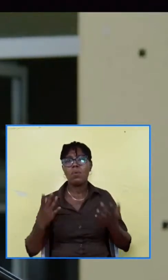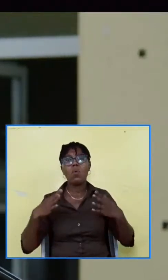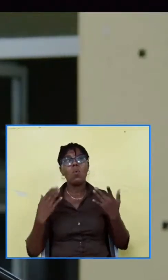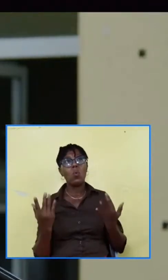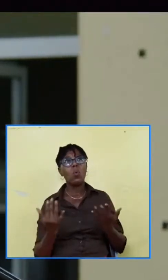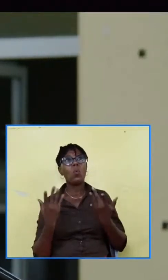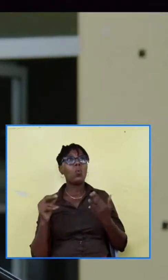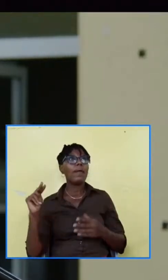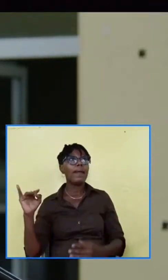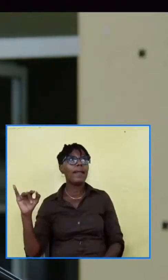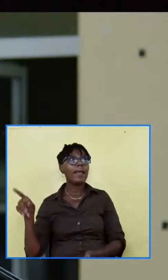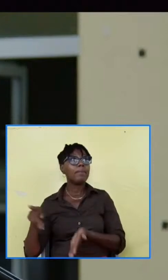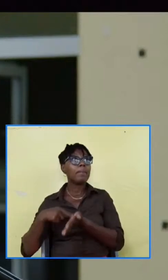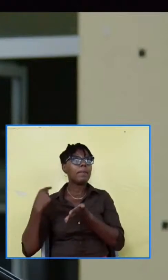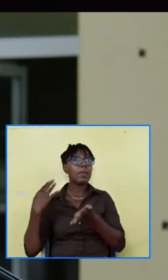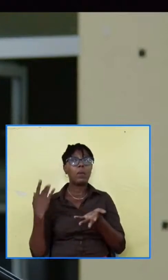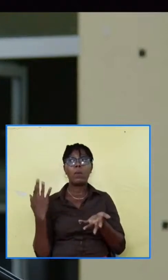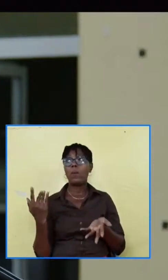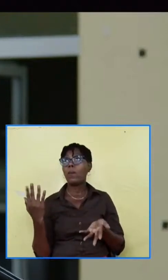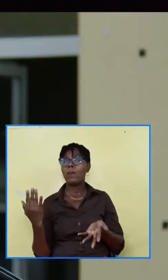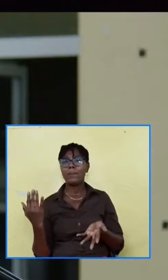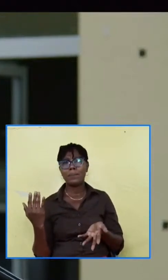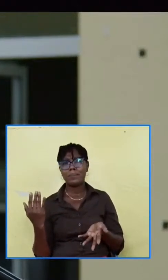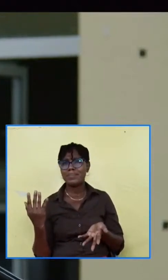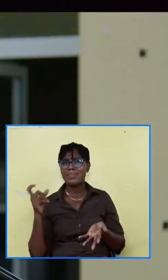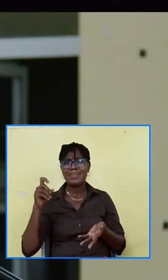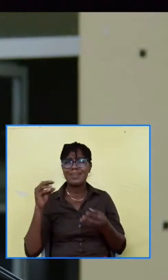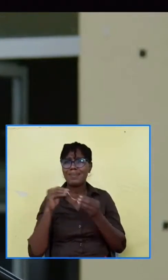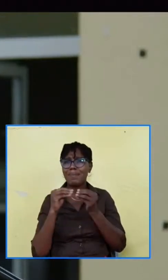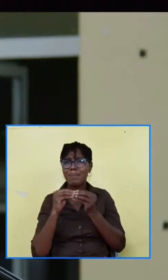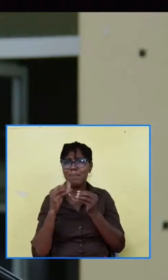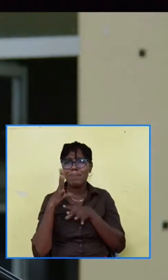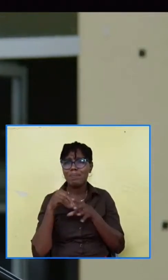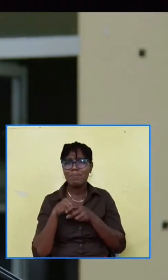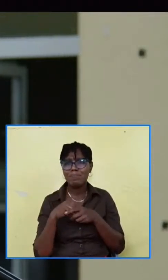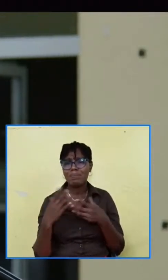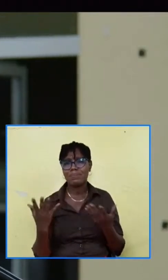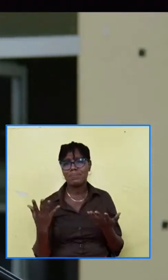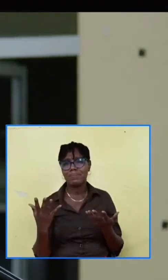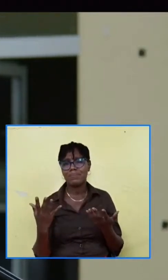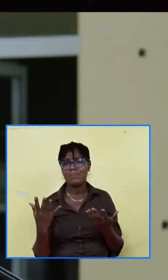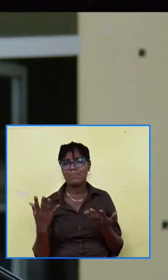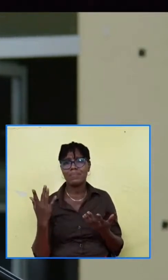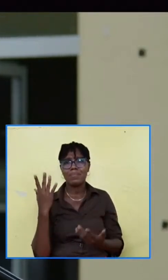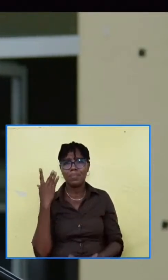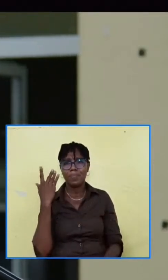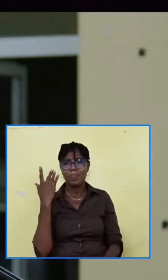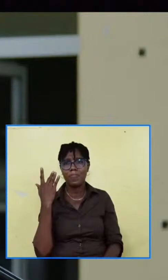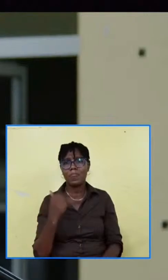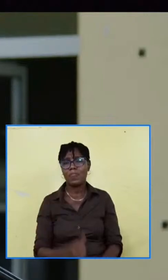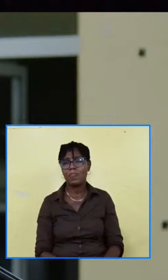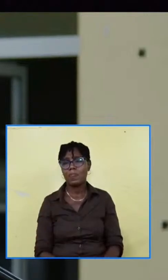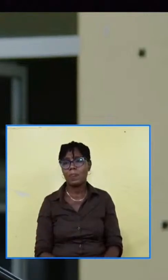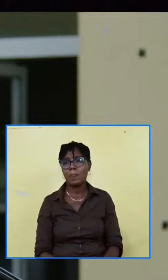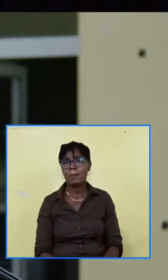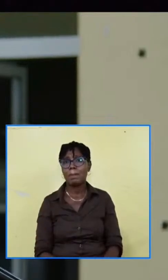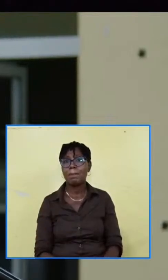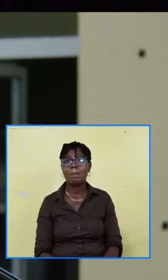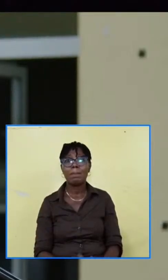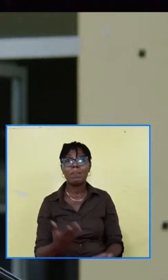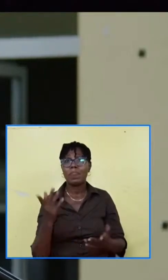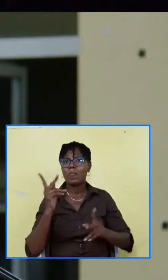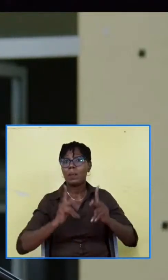NIS. There has to be more done than that. And the reason why I say that is because older people are going